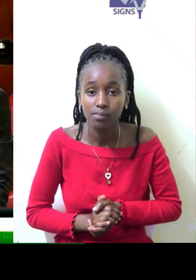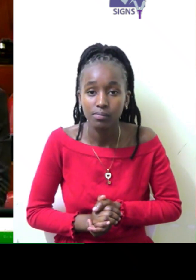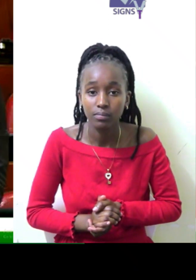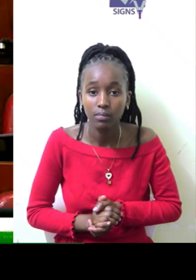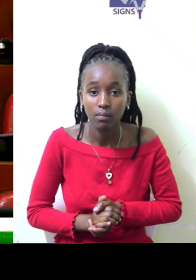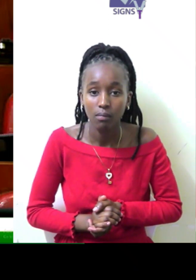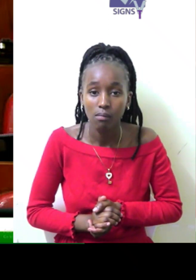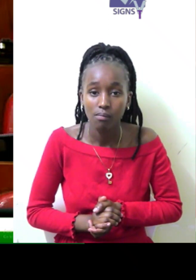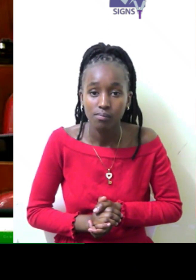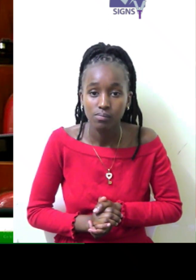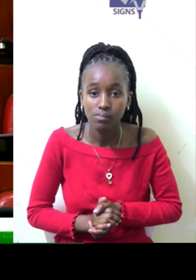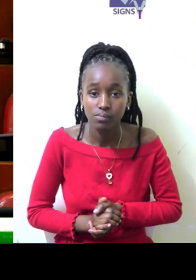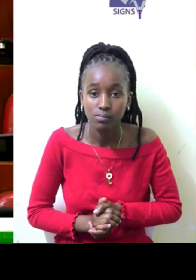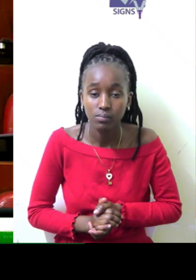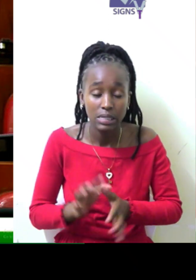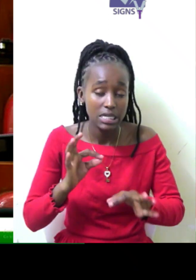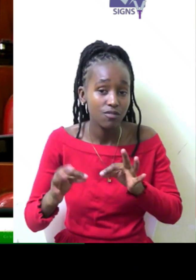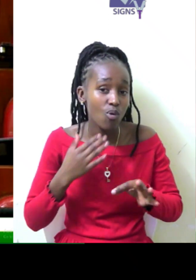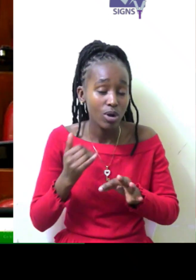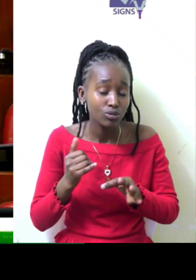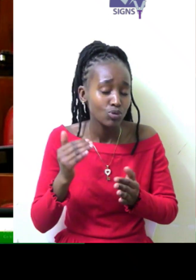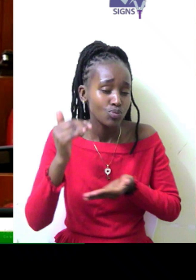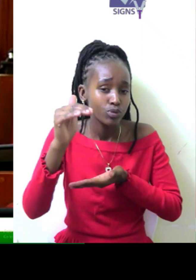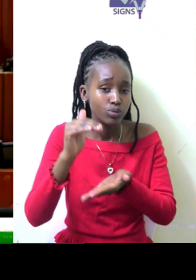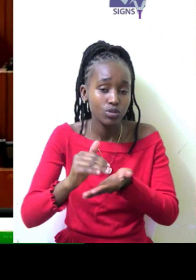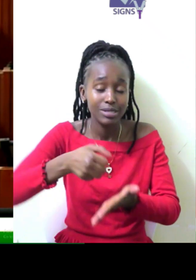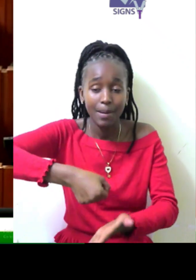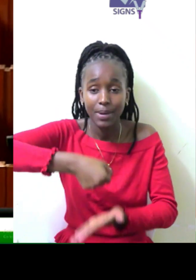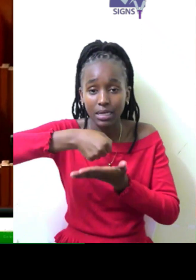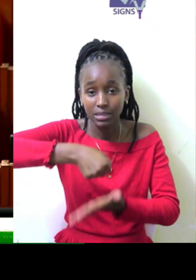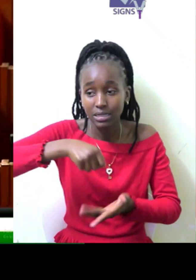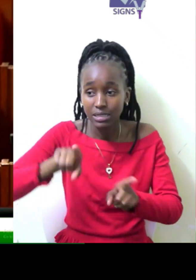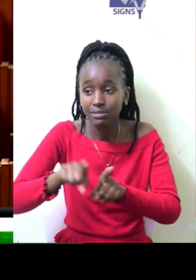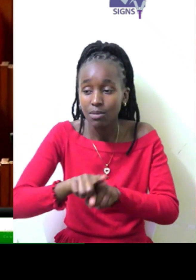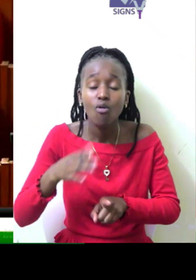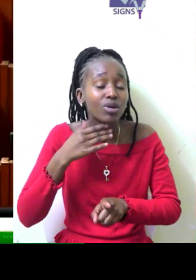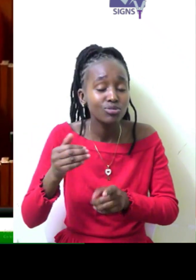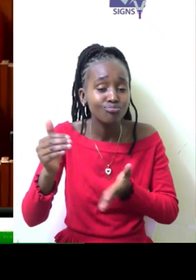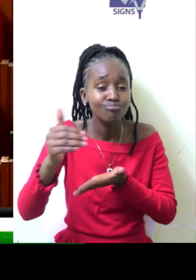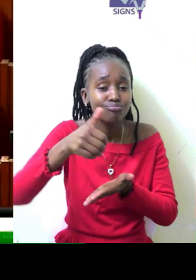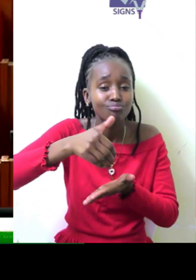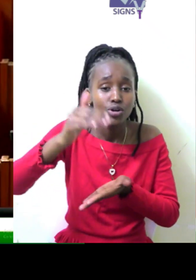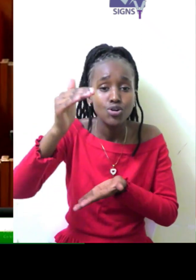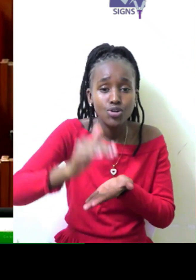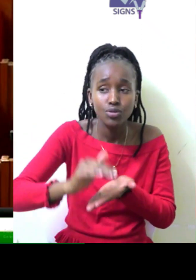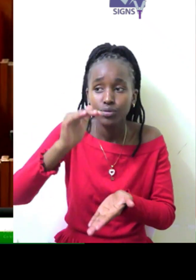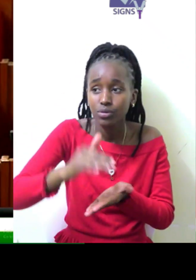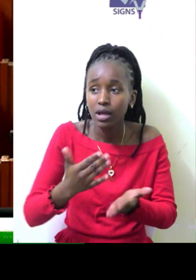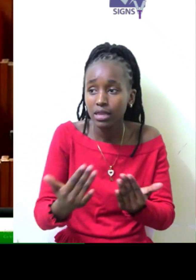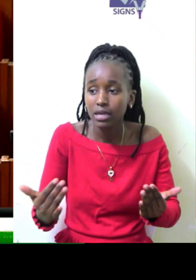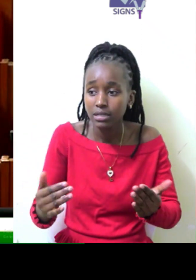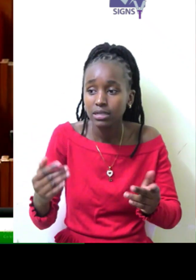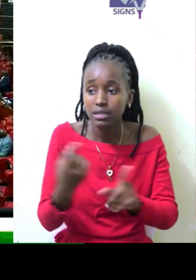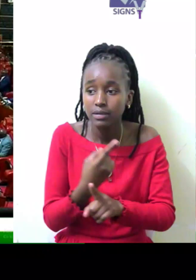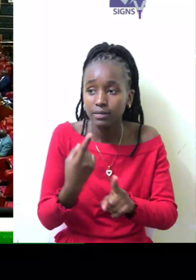reallocate funds. If you wanted to cut down the budget, if you wanted to downsize the surplus of a certain particular... Also